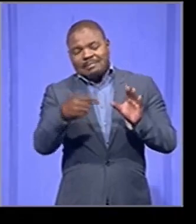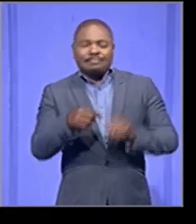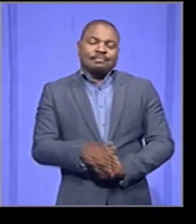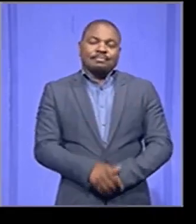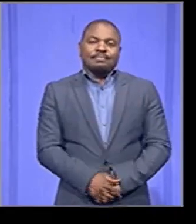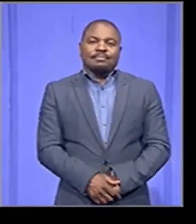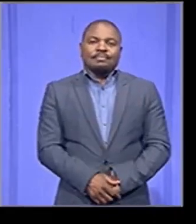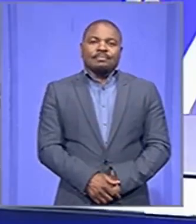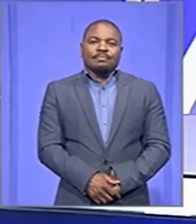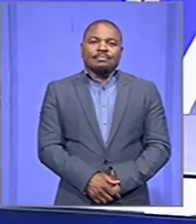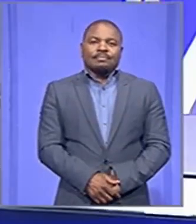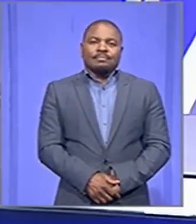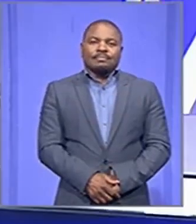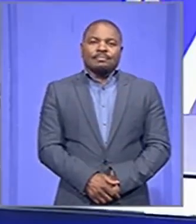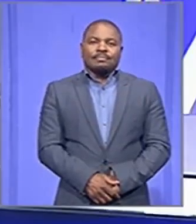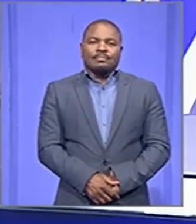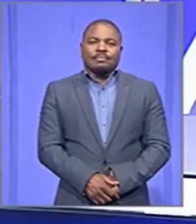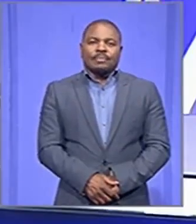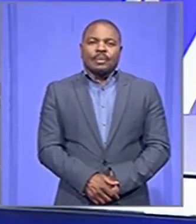results.